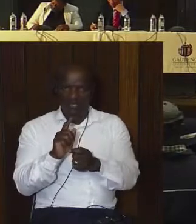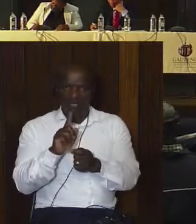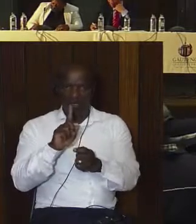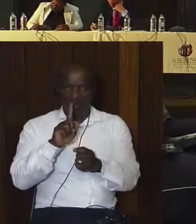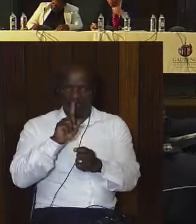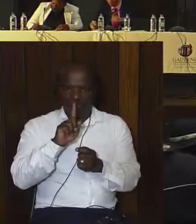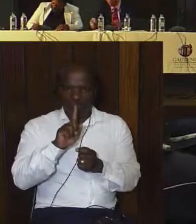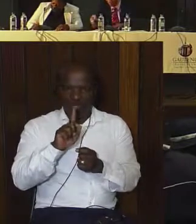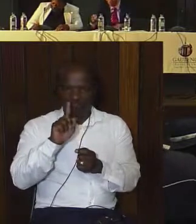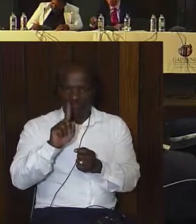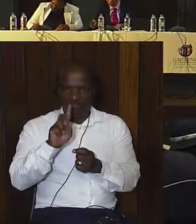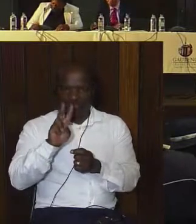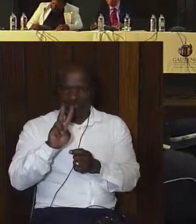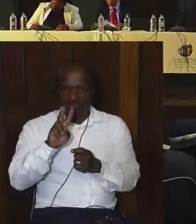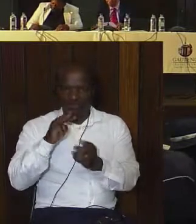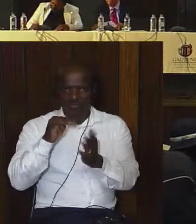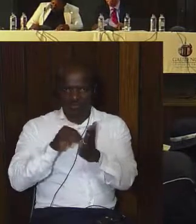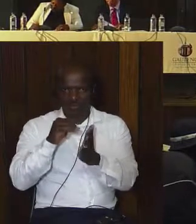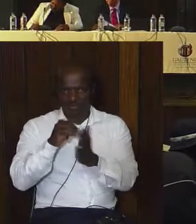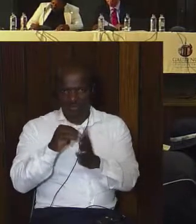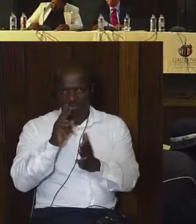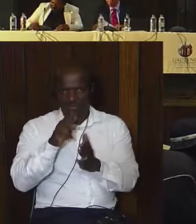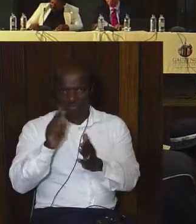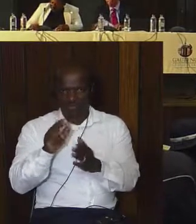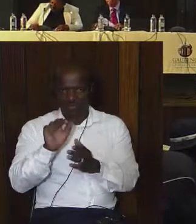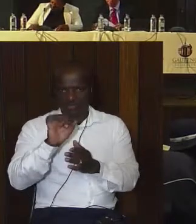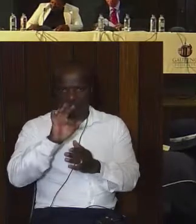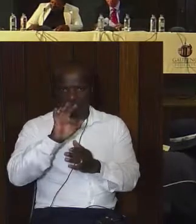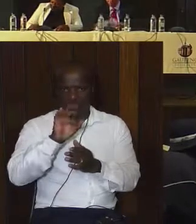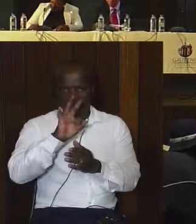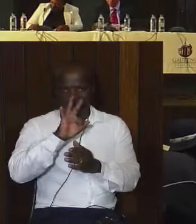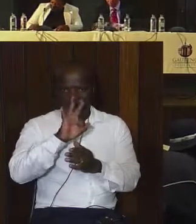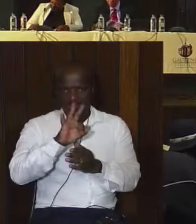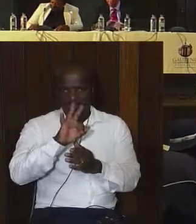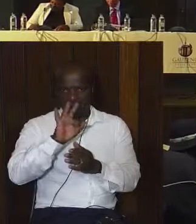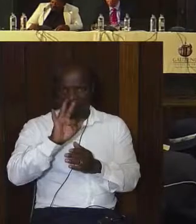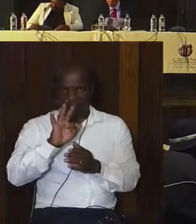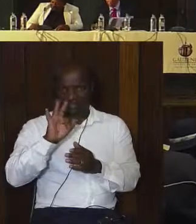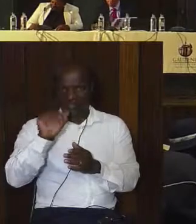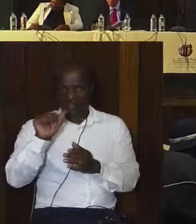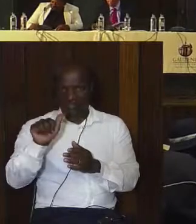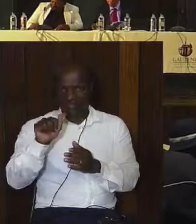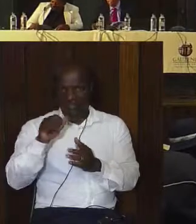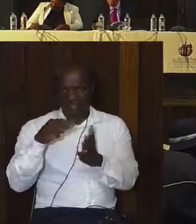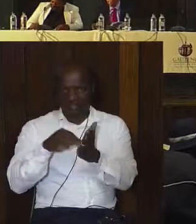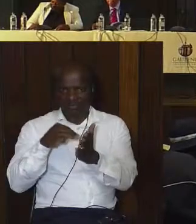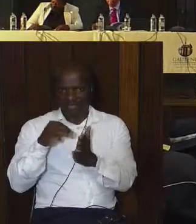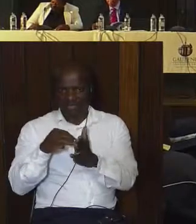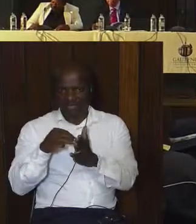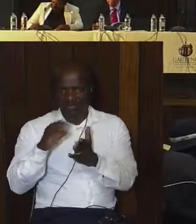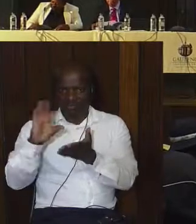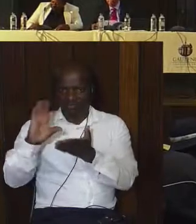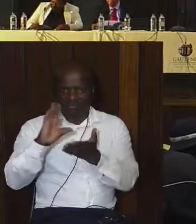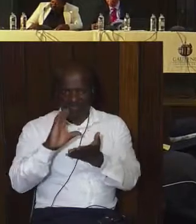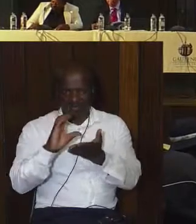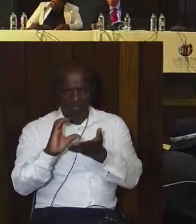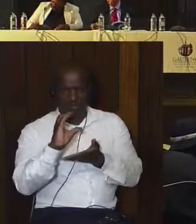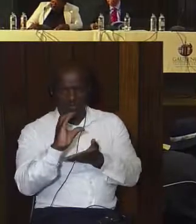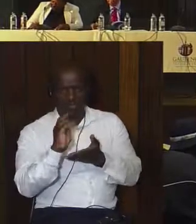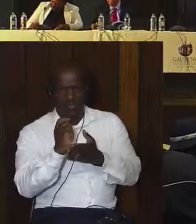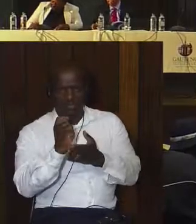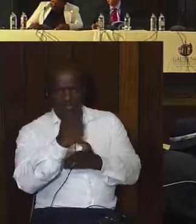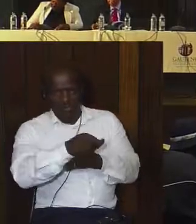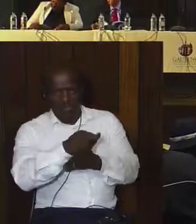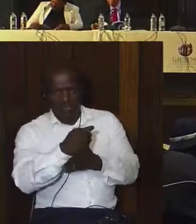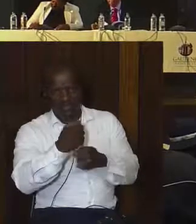million, but also the 366 million that was given to Gautrain, if I